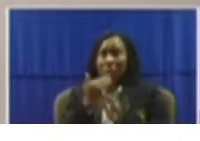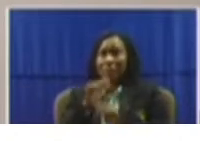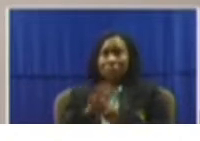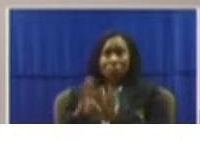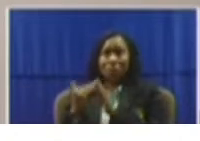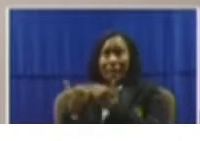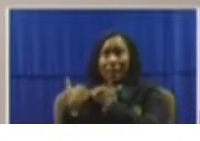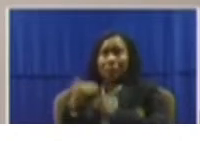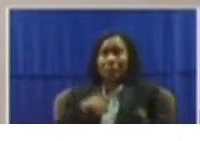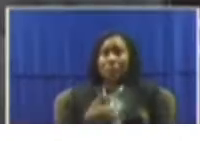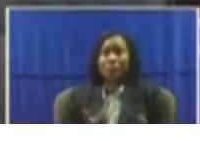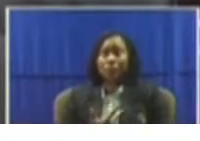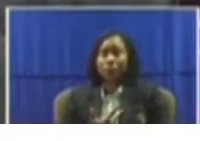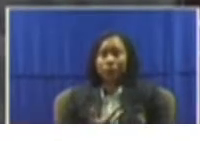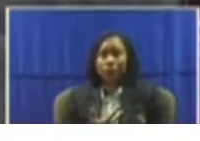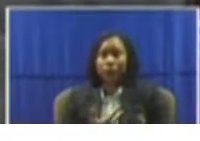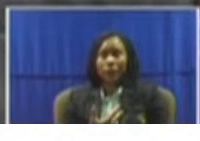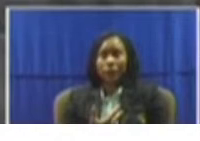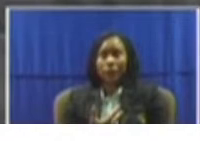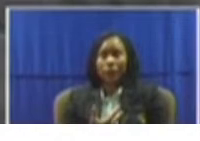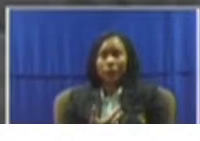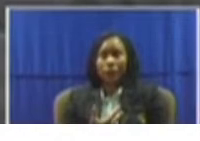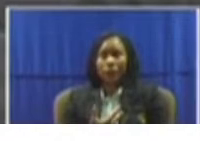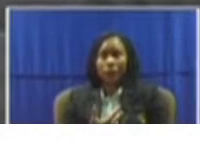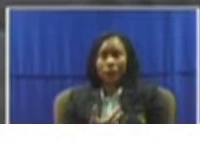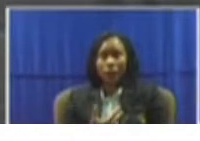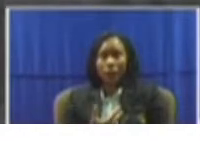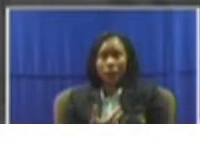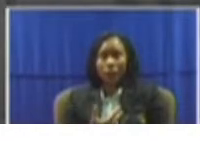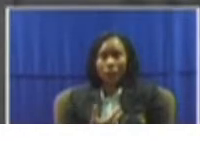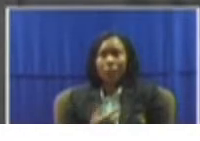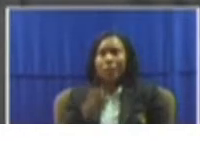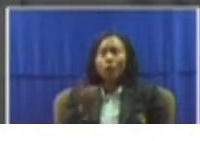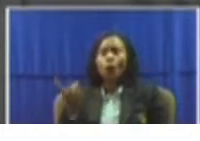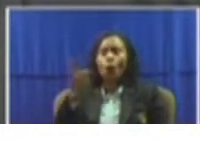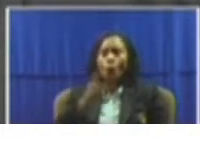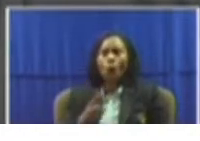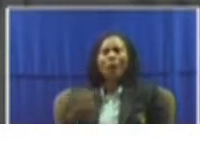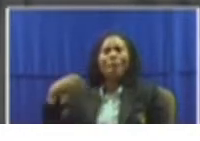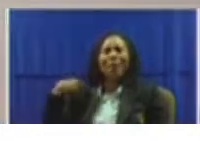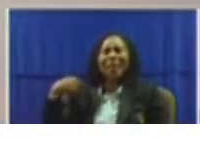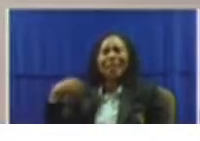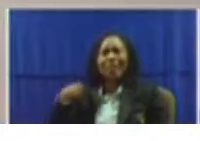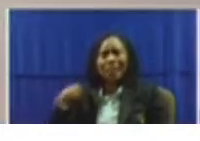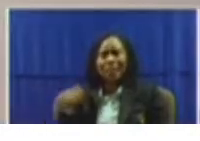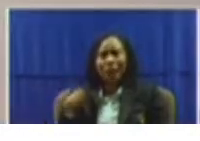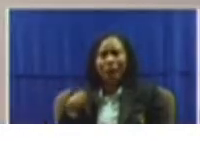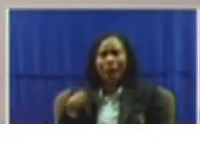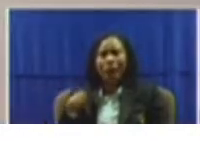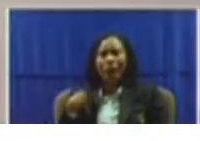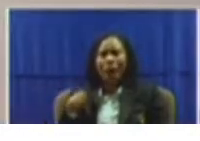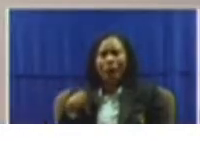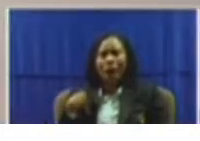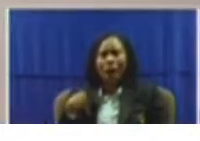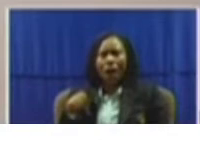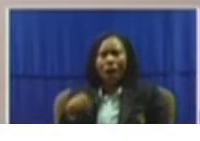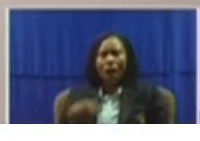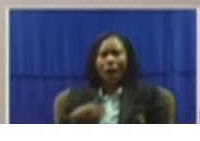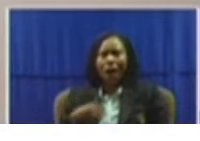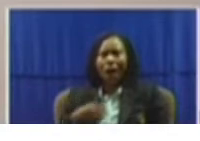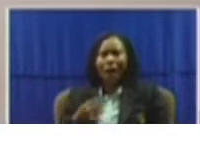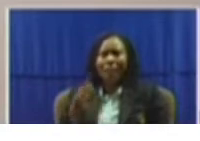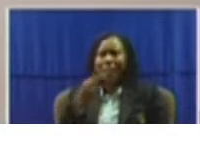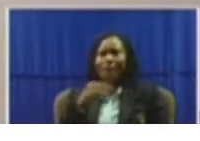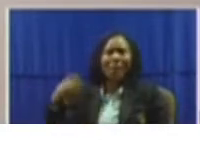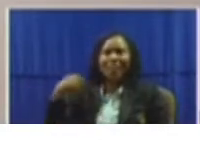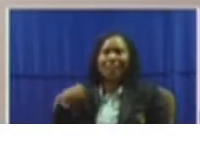And that's number two, Chair. She just called the Minister of Defence by name. She's not allowed to do that. Thank you. Thank